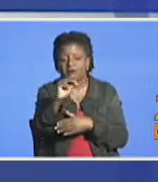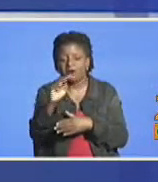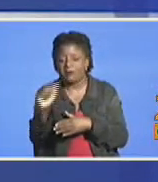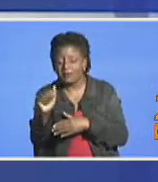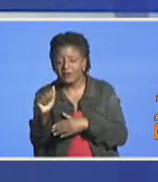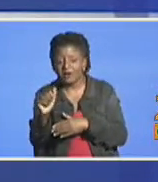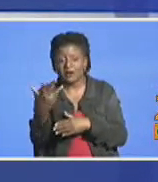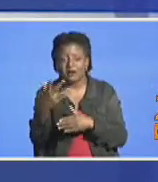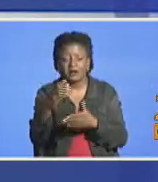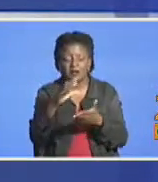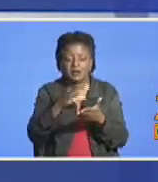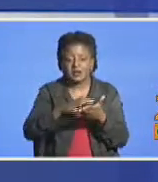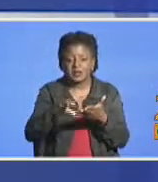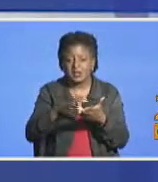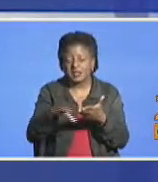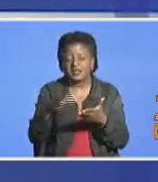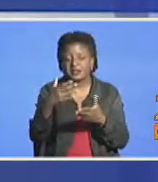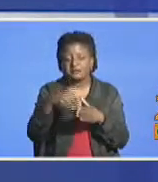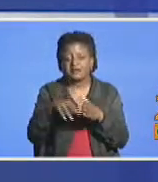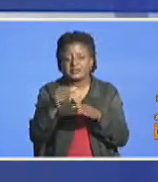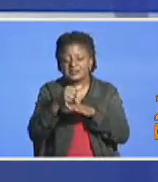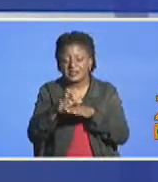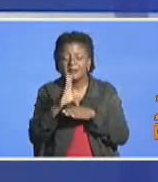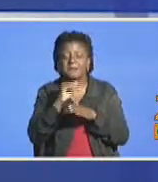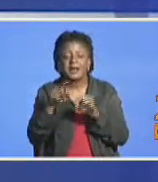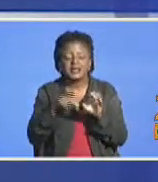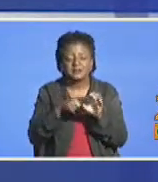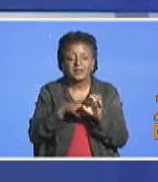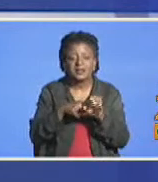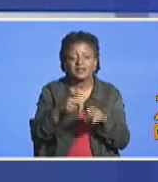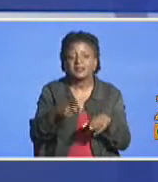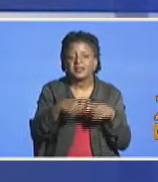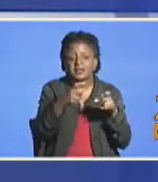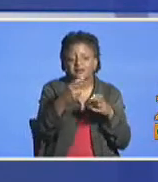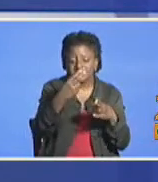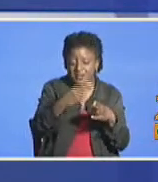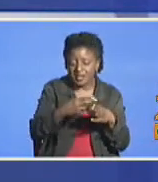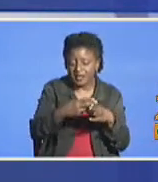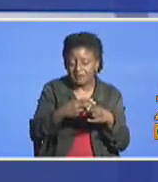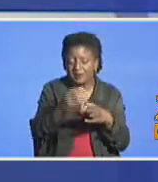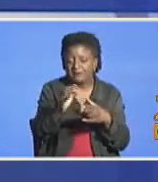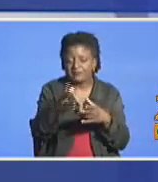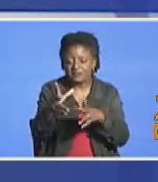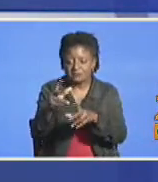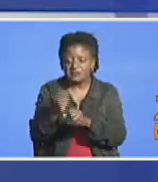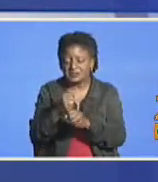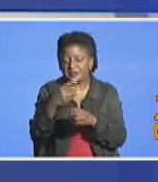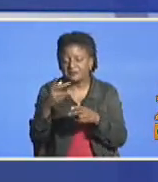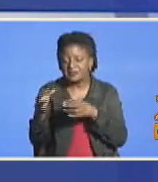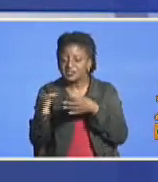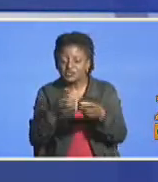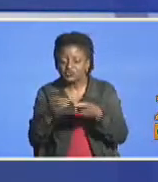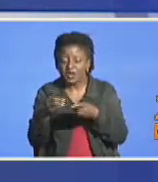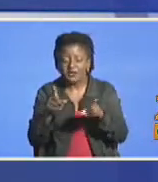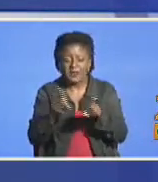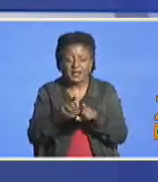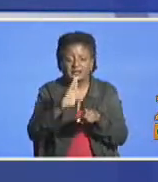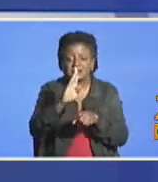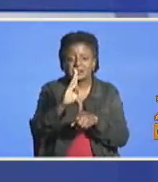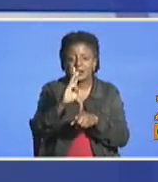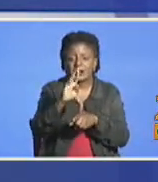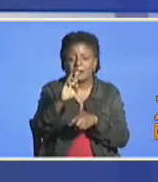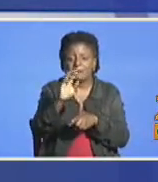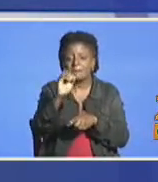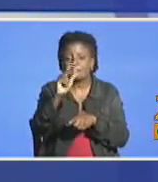also passes on wire transfer instructions and the name of the receiver described as a broker for the company. The victim then goes